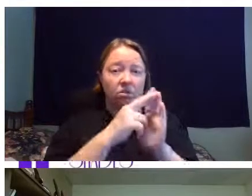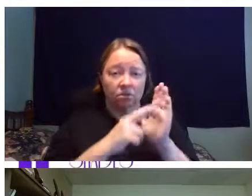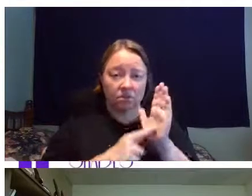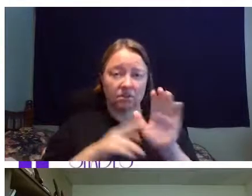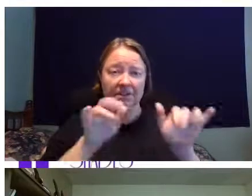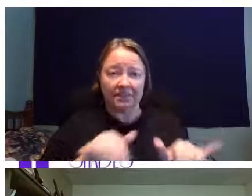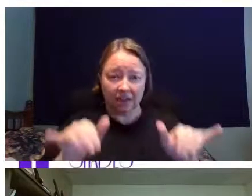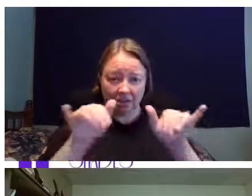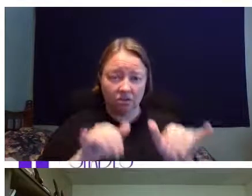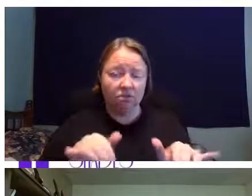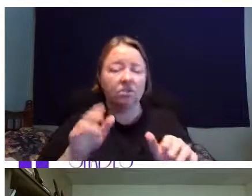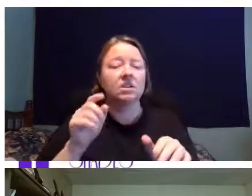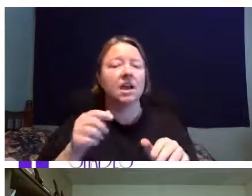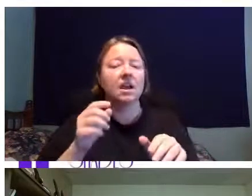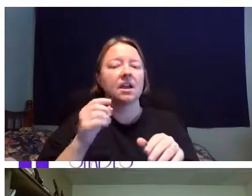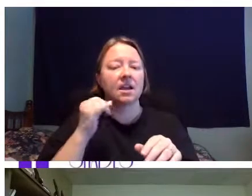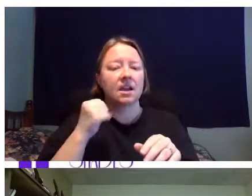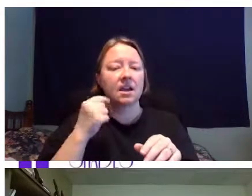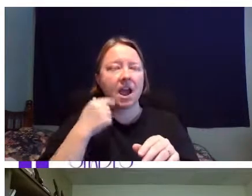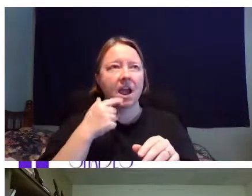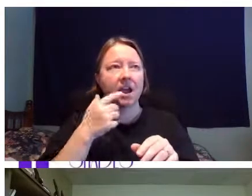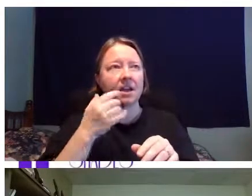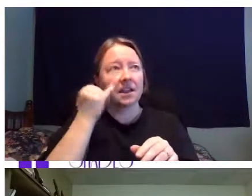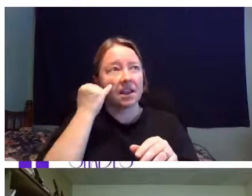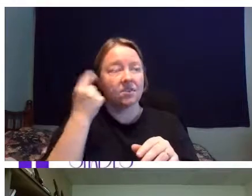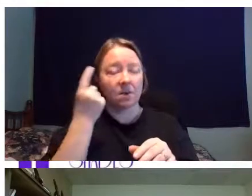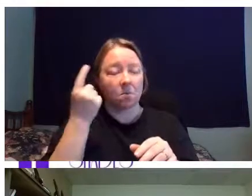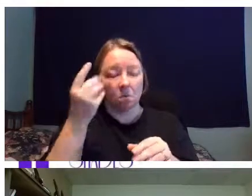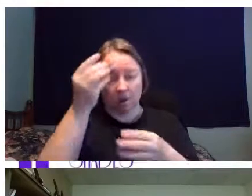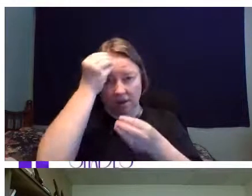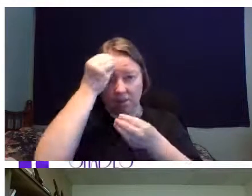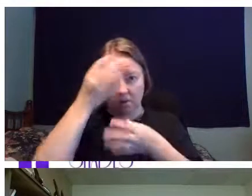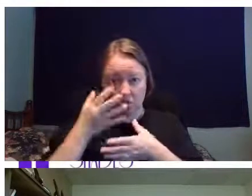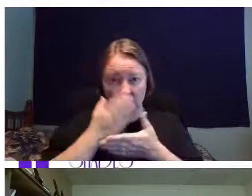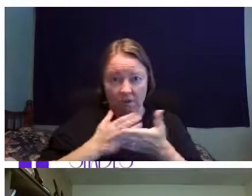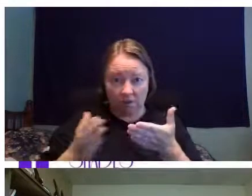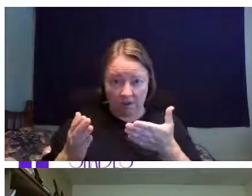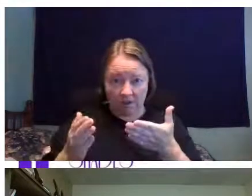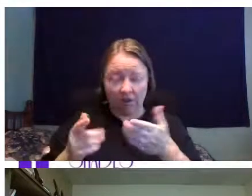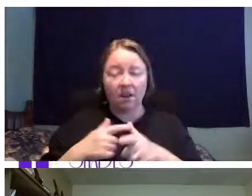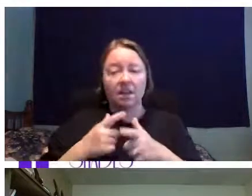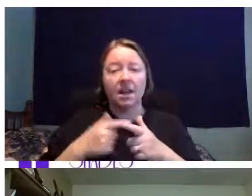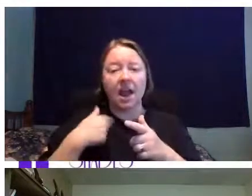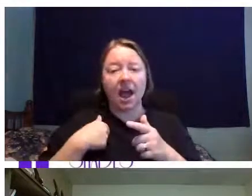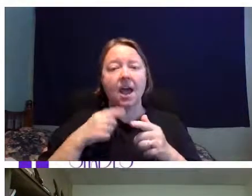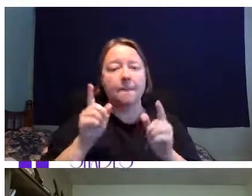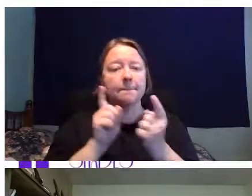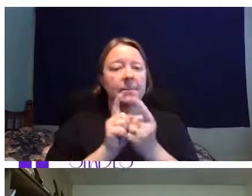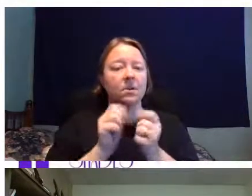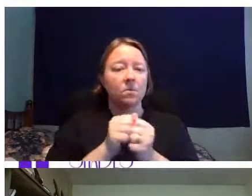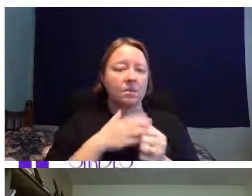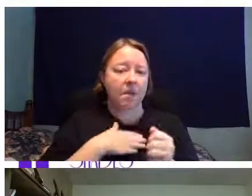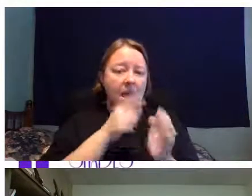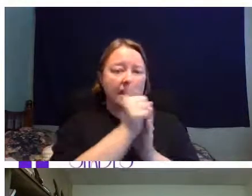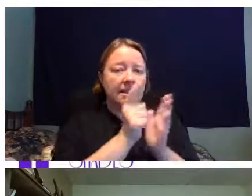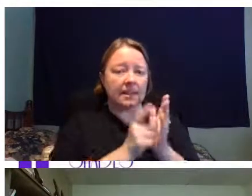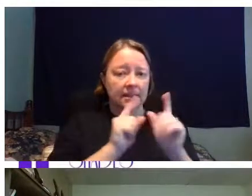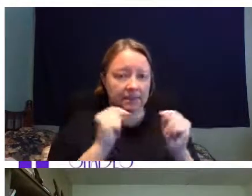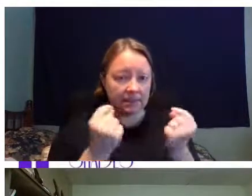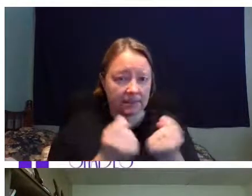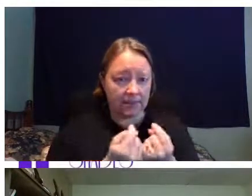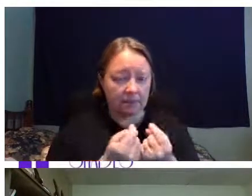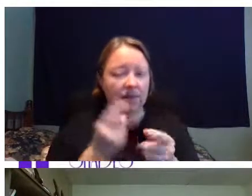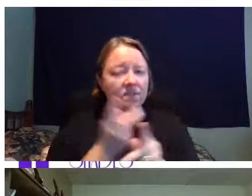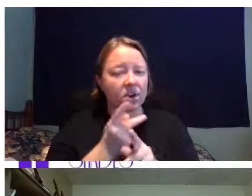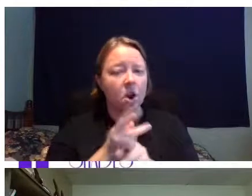something, I say I received a notice, I'd get with my, legal team. We'd go over figuring out what exactly needs